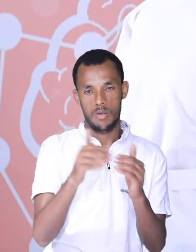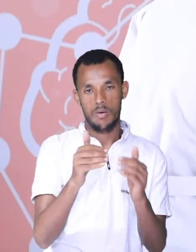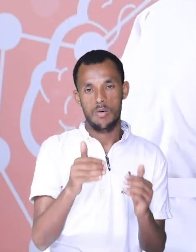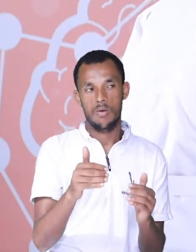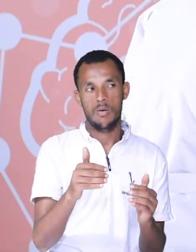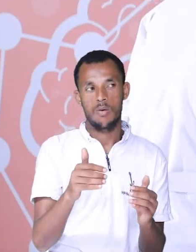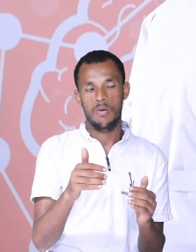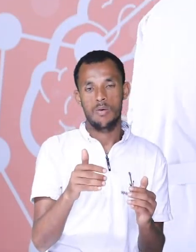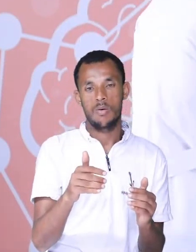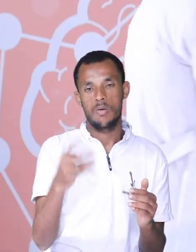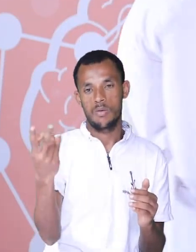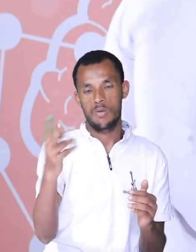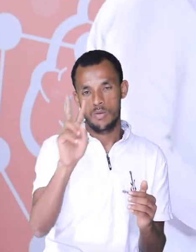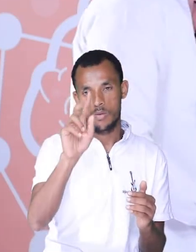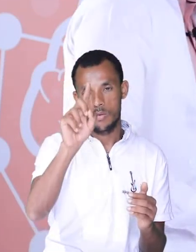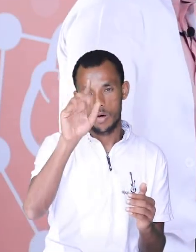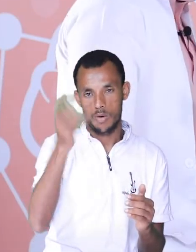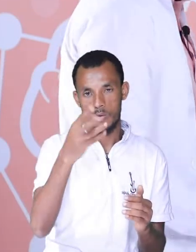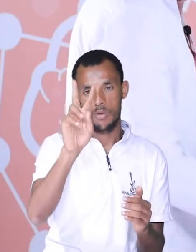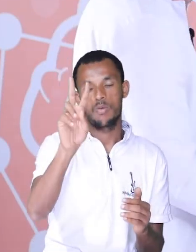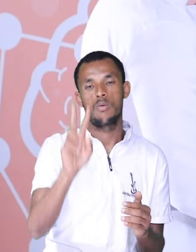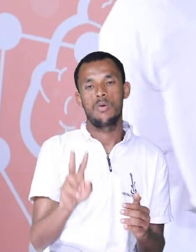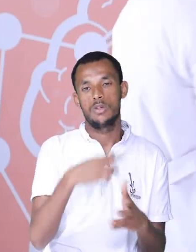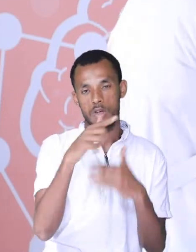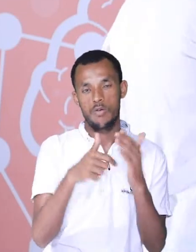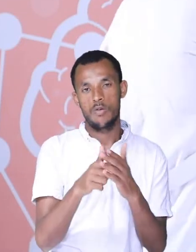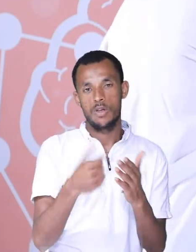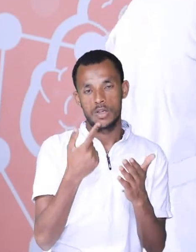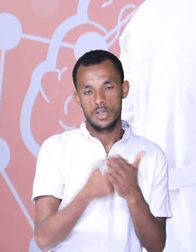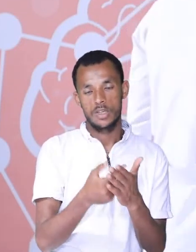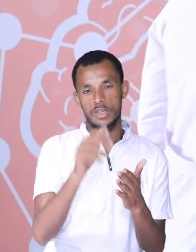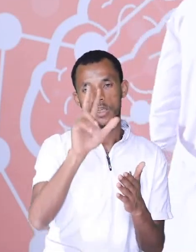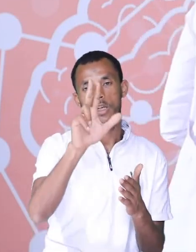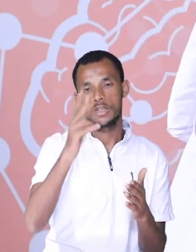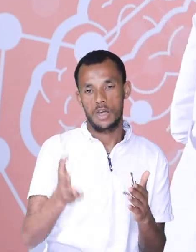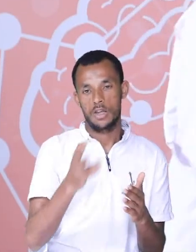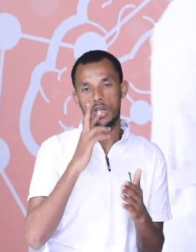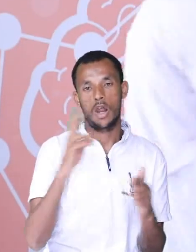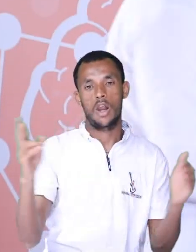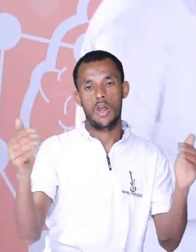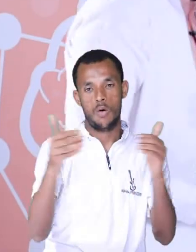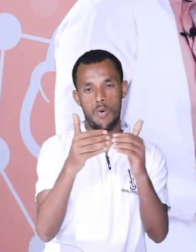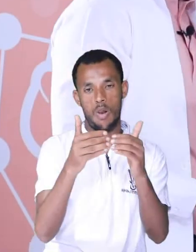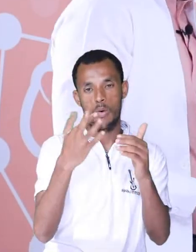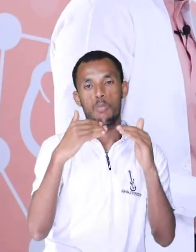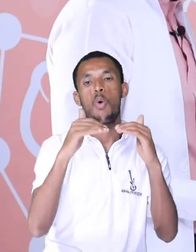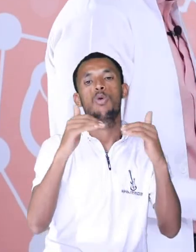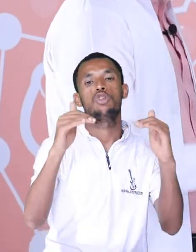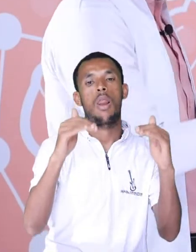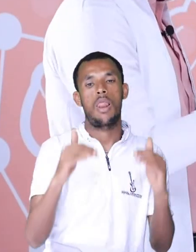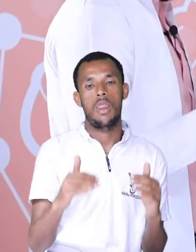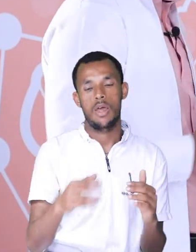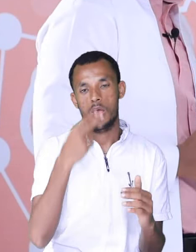equal to 1 over 2. Therefore, these three sides are proportional.